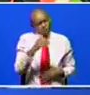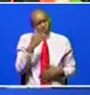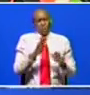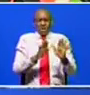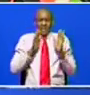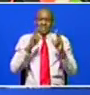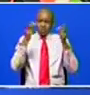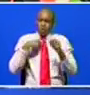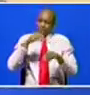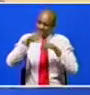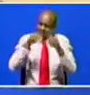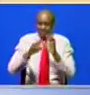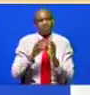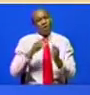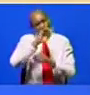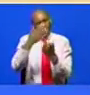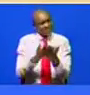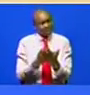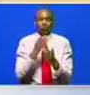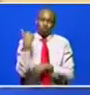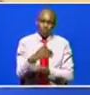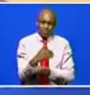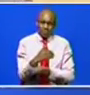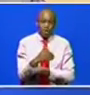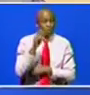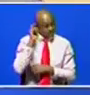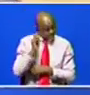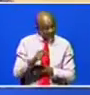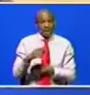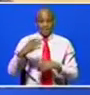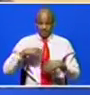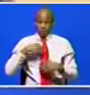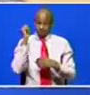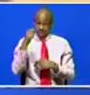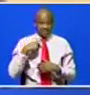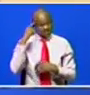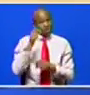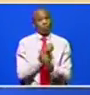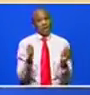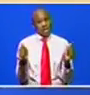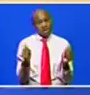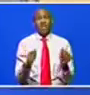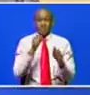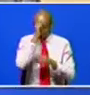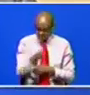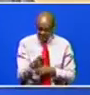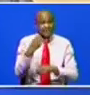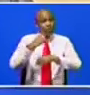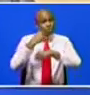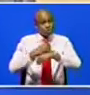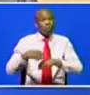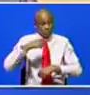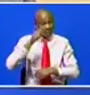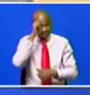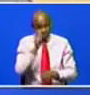the issues of examination. We need to be more civil as citizens of this country, respect institutions. We respected